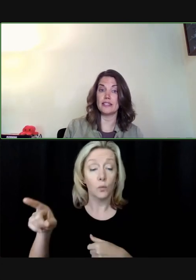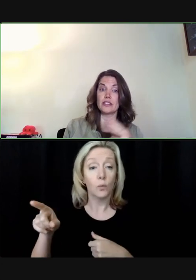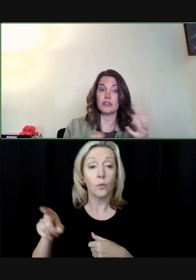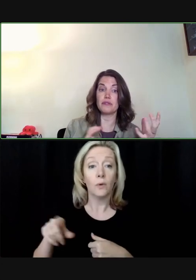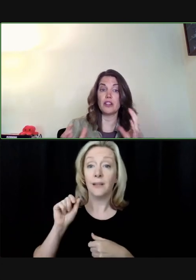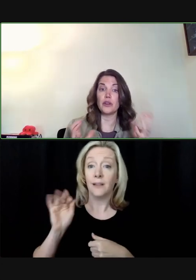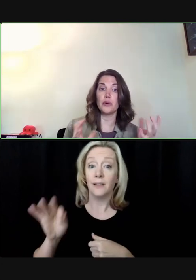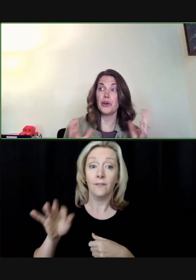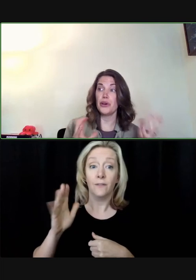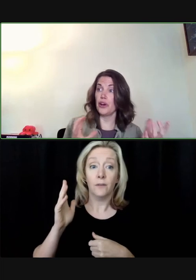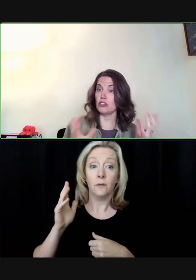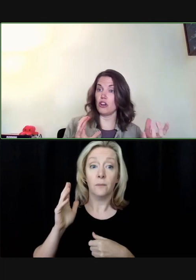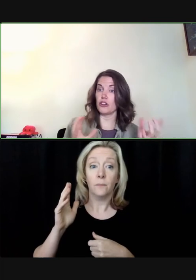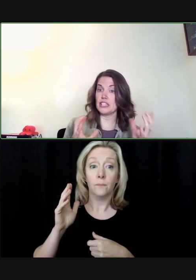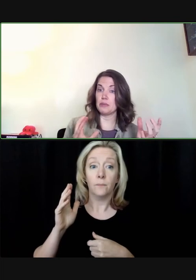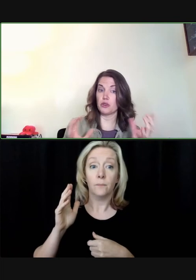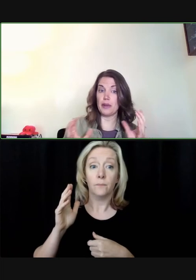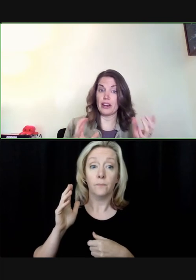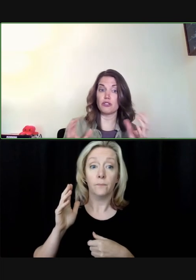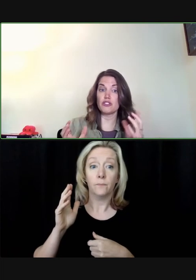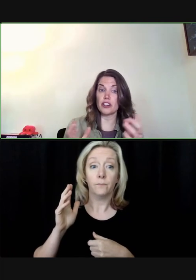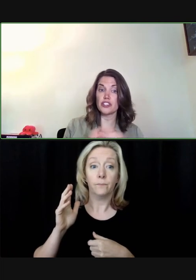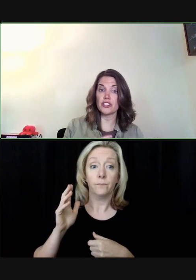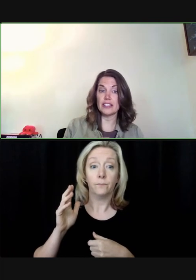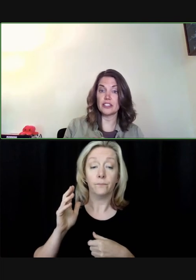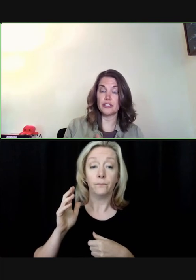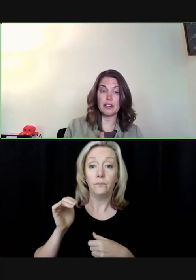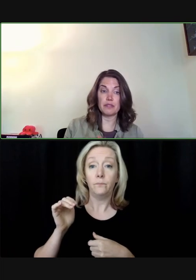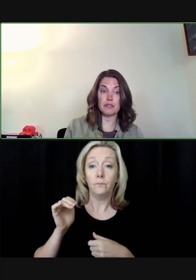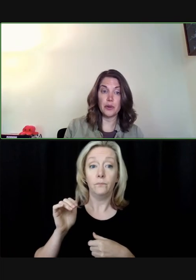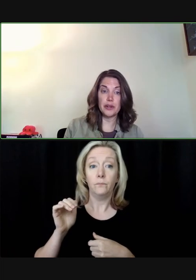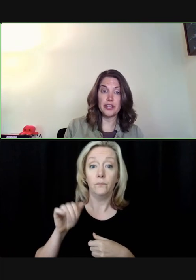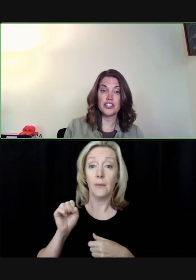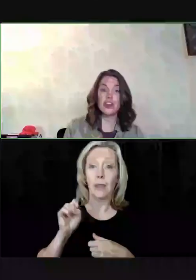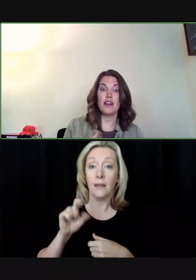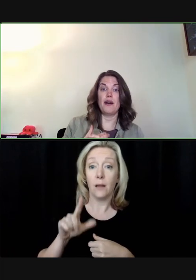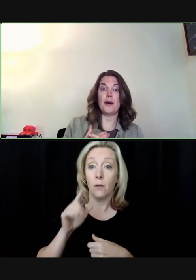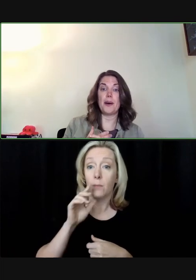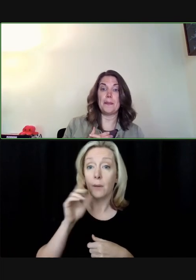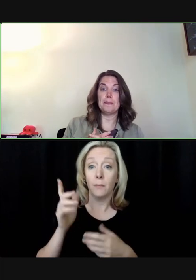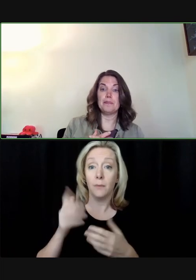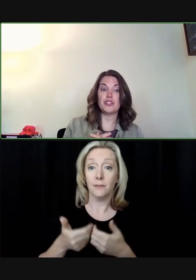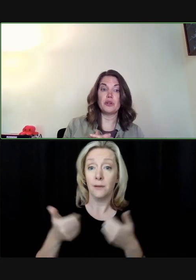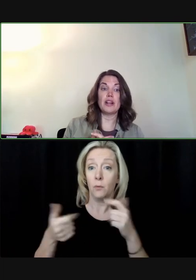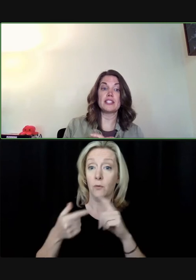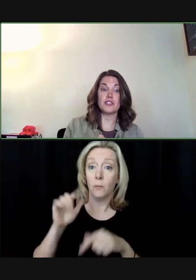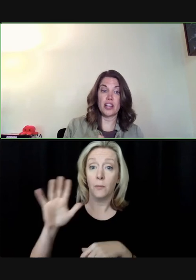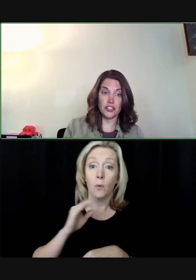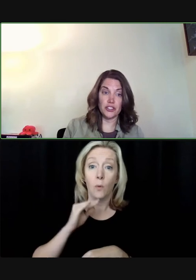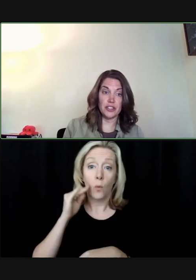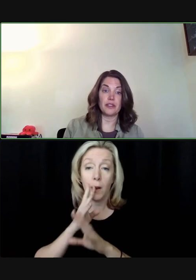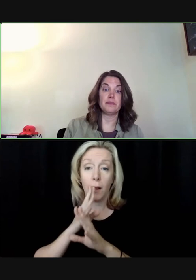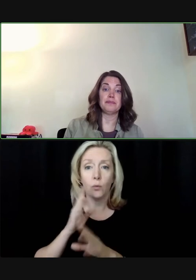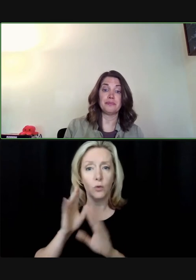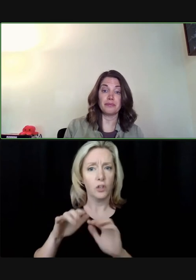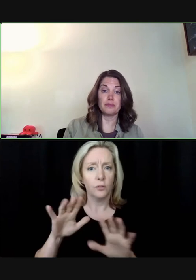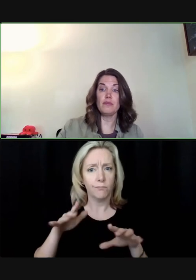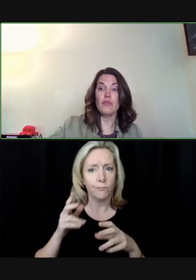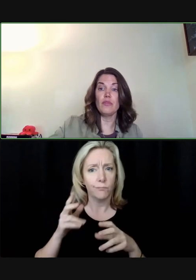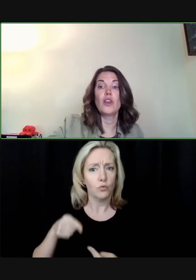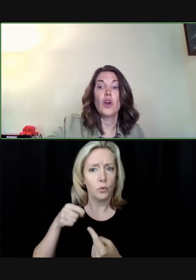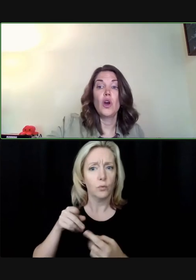when it doesn't necessarily follow along the same grammatical structure as their native language. So lots of challenges